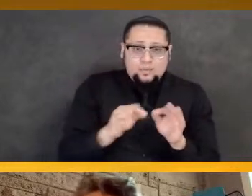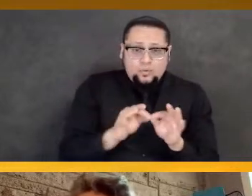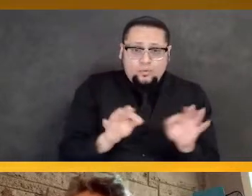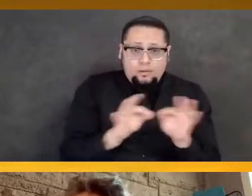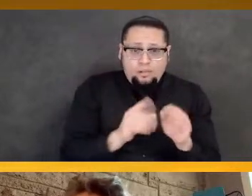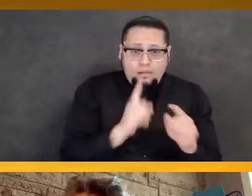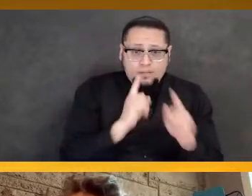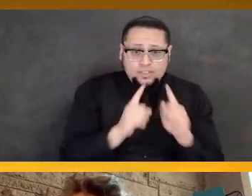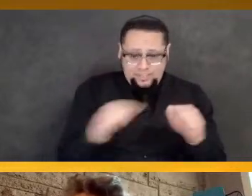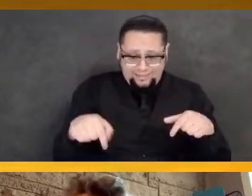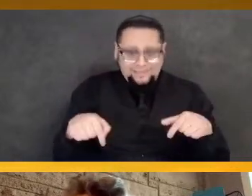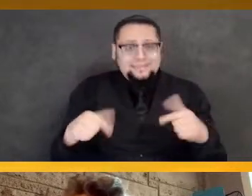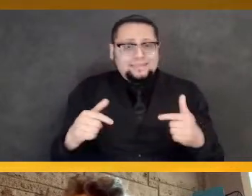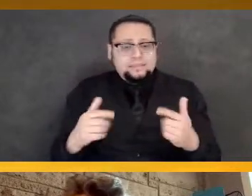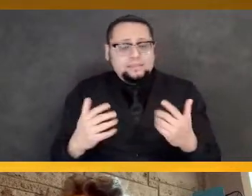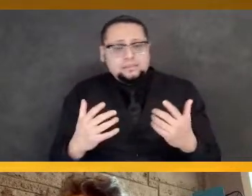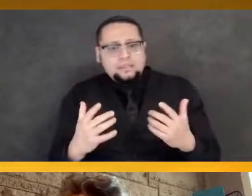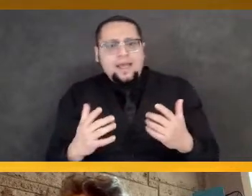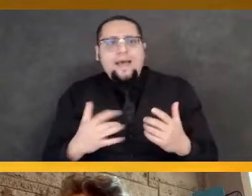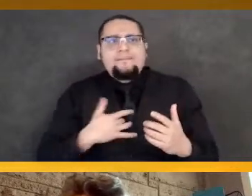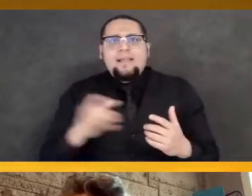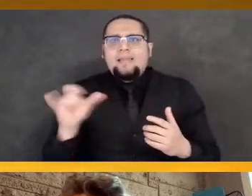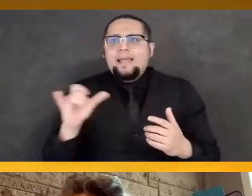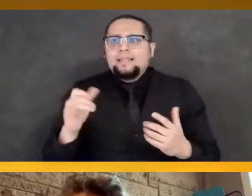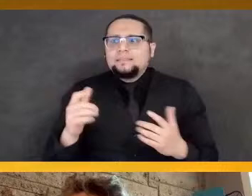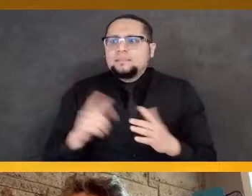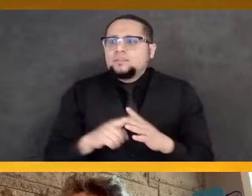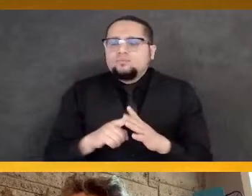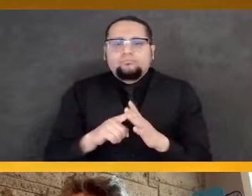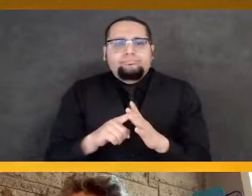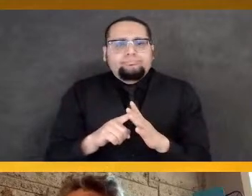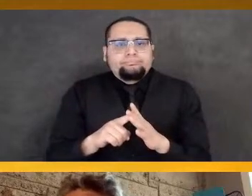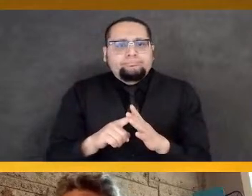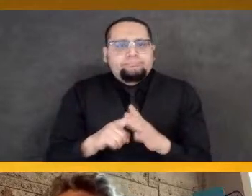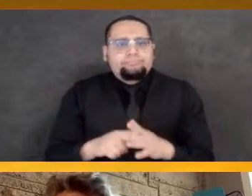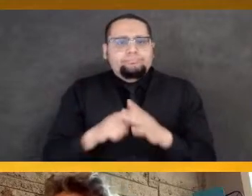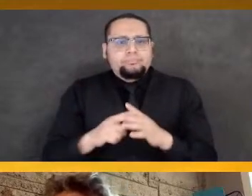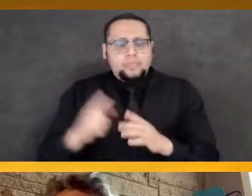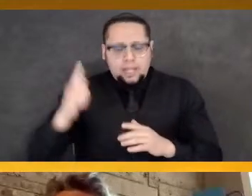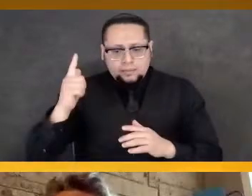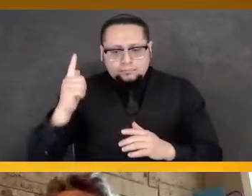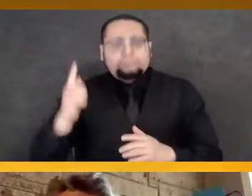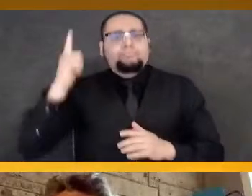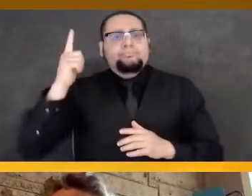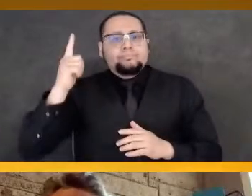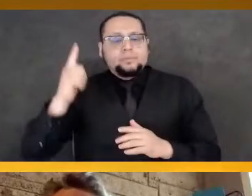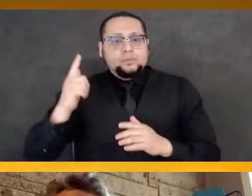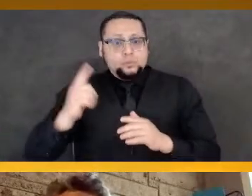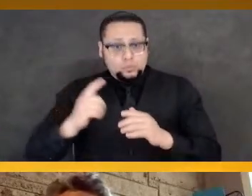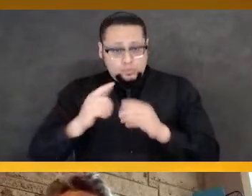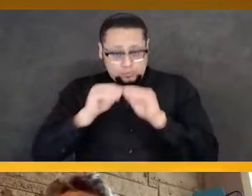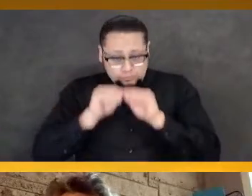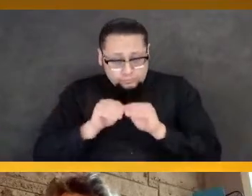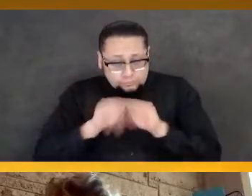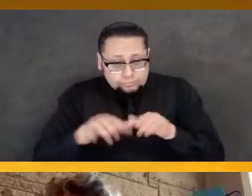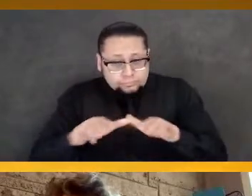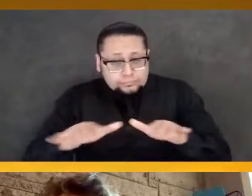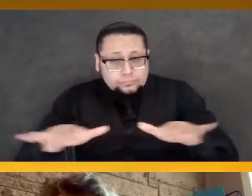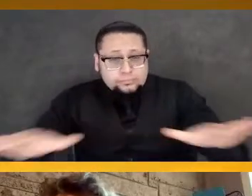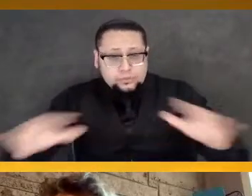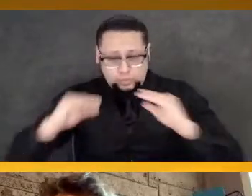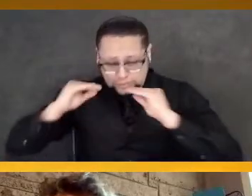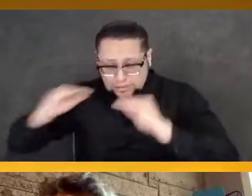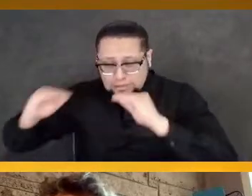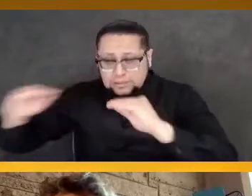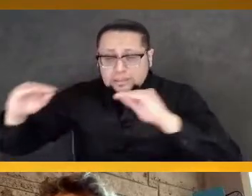like the point of origin to start educating the whole community and looking